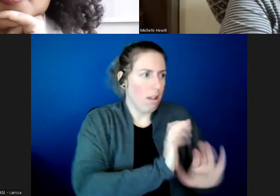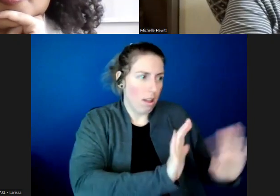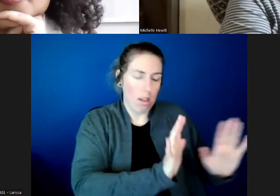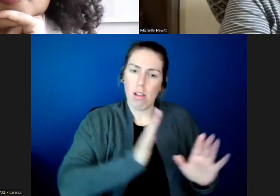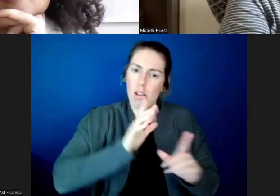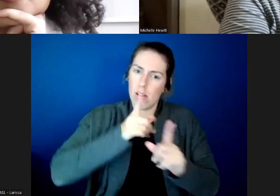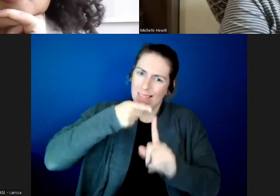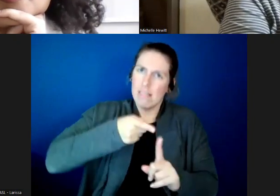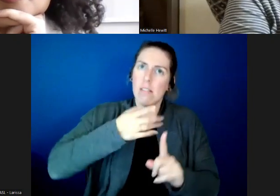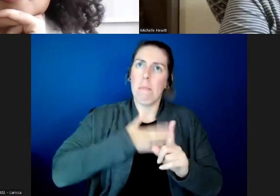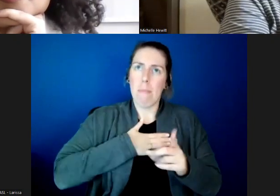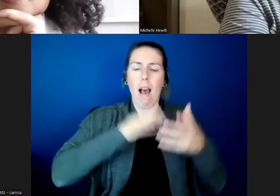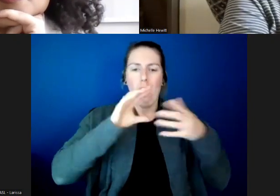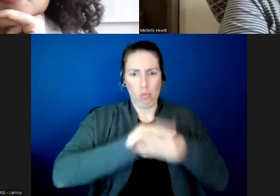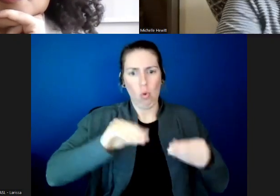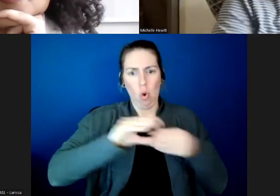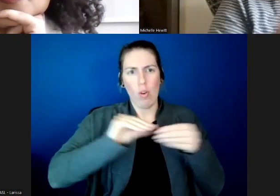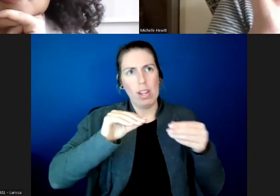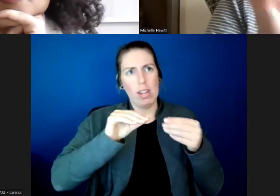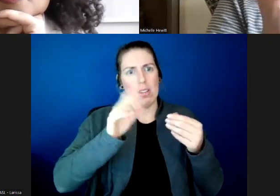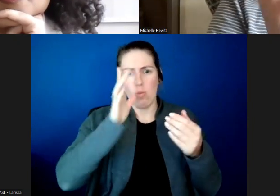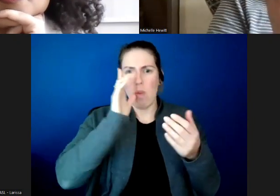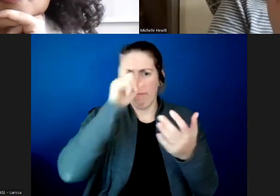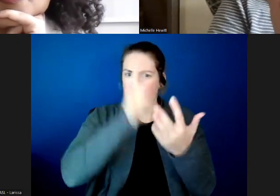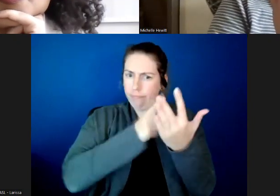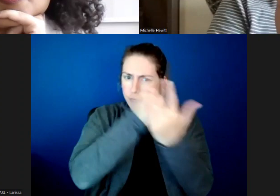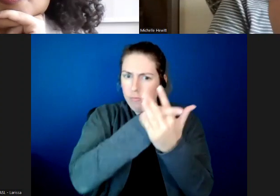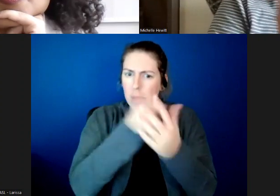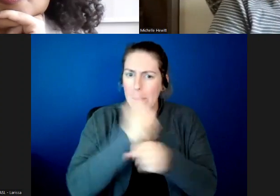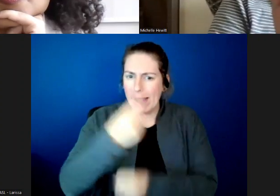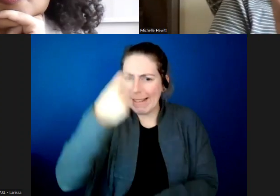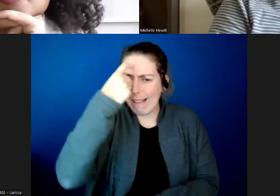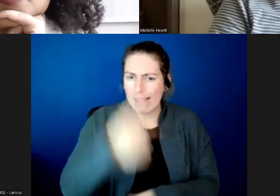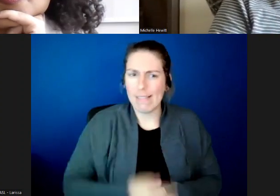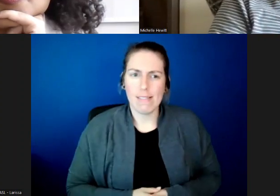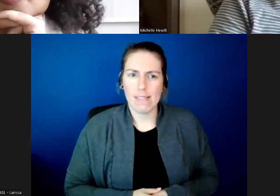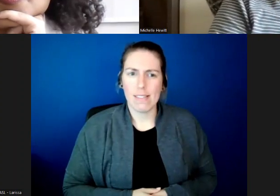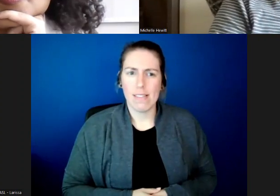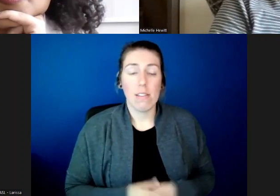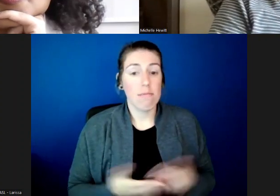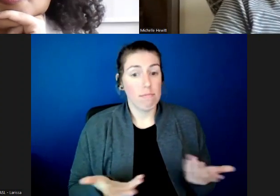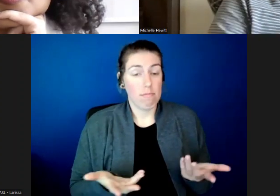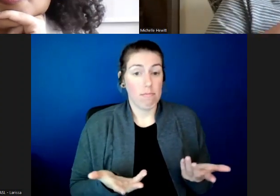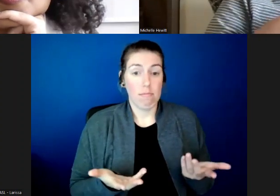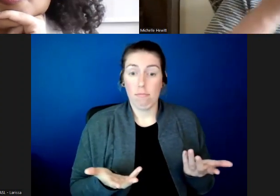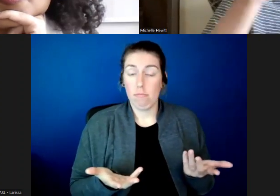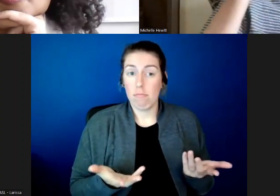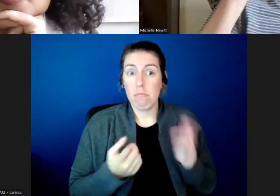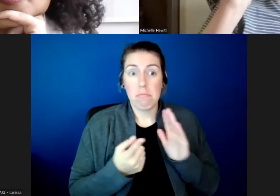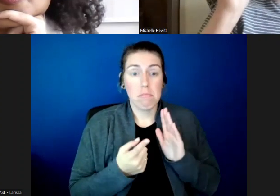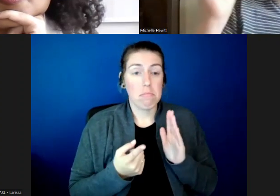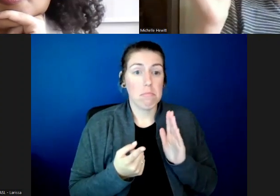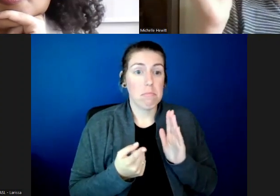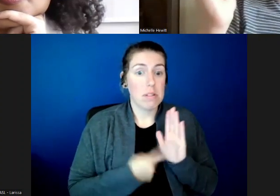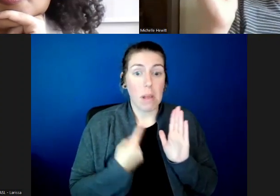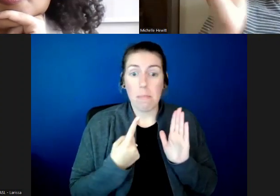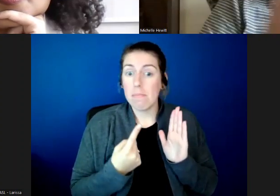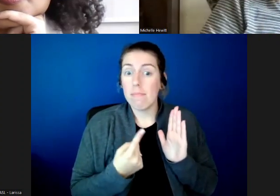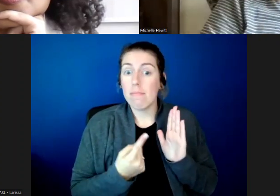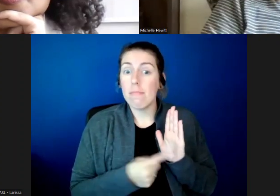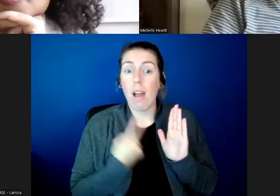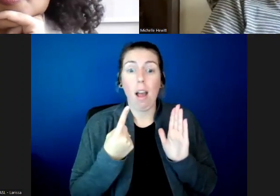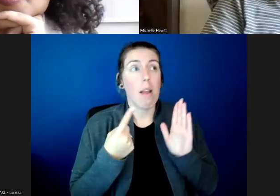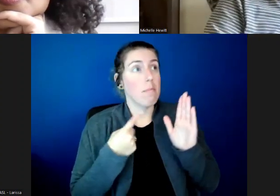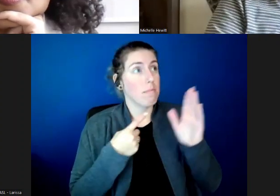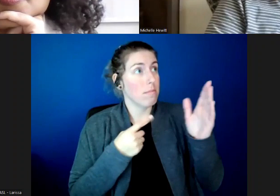and have things that really make sense to them. And you never know what's going to resonate with somebody somewhere,